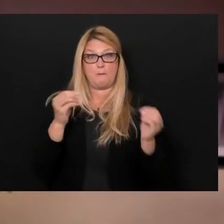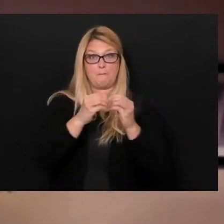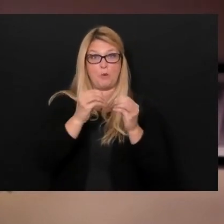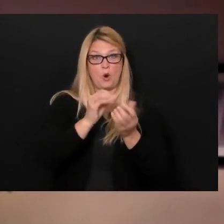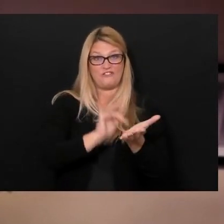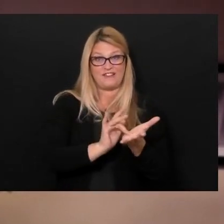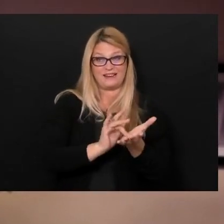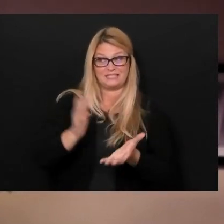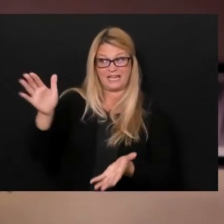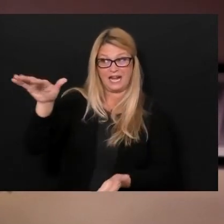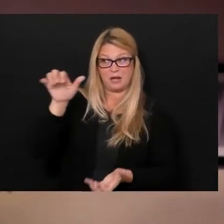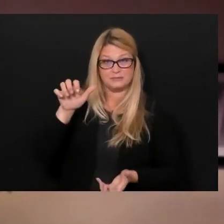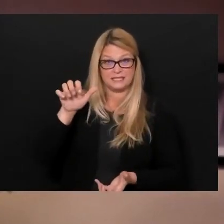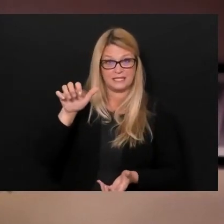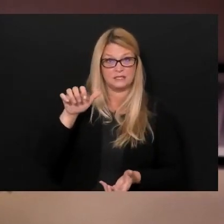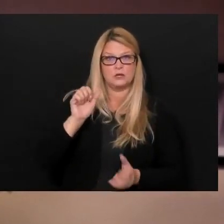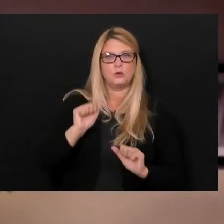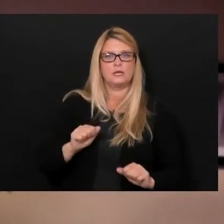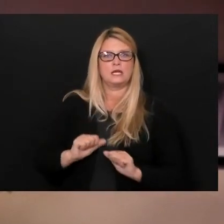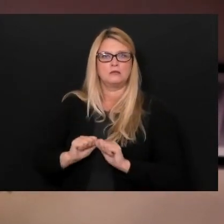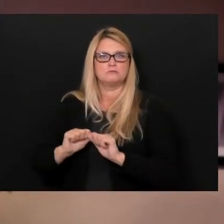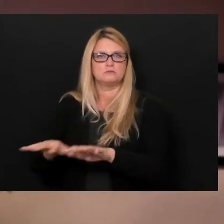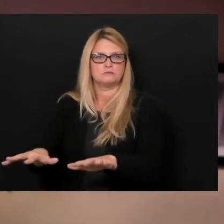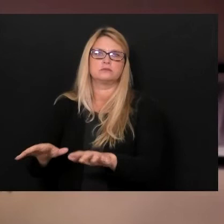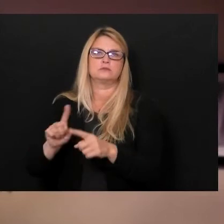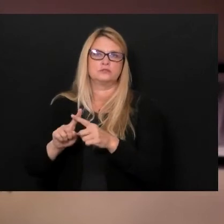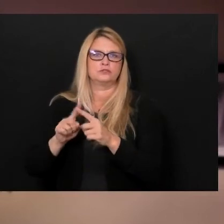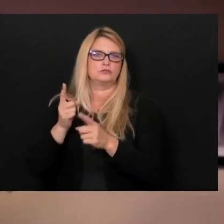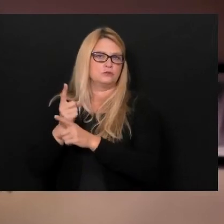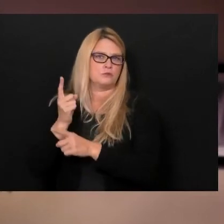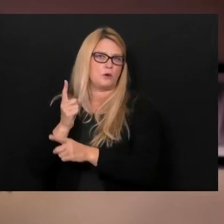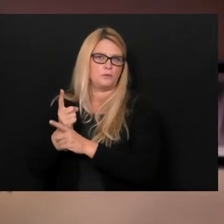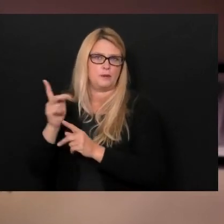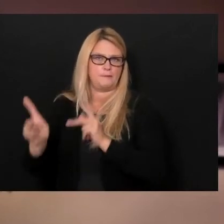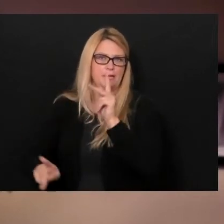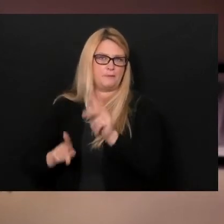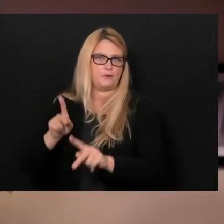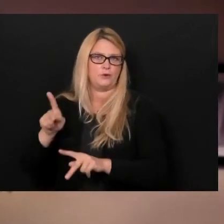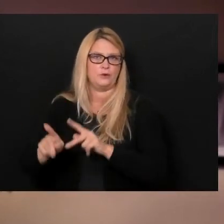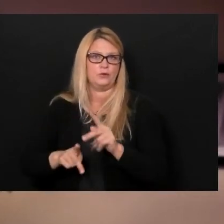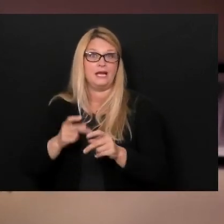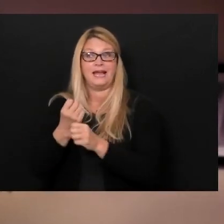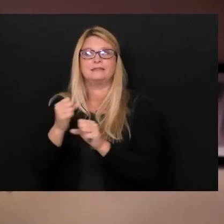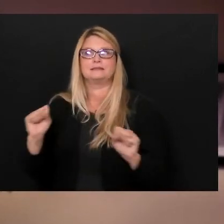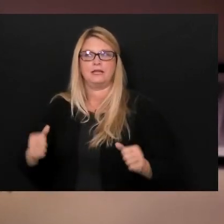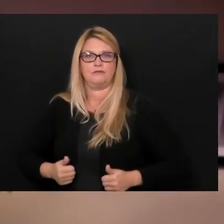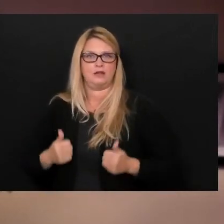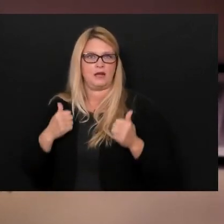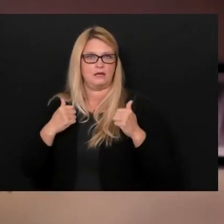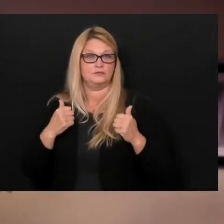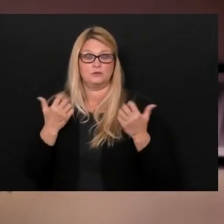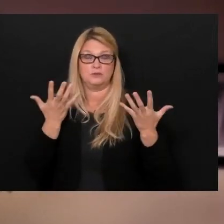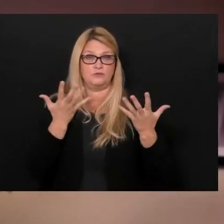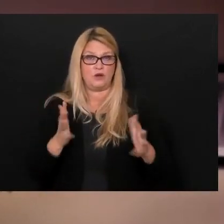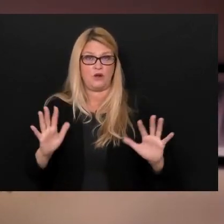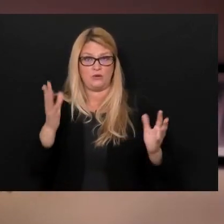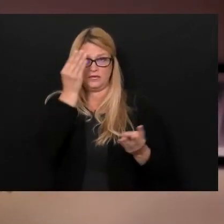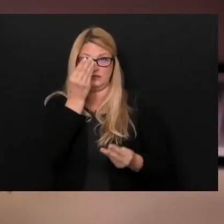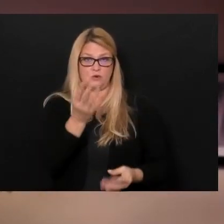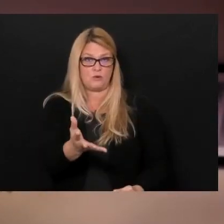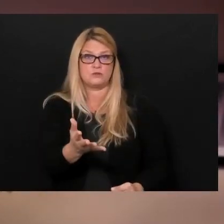so that we can maintain that vital capacity, infrastructure, and progress, as well as save lives. Because as we've pointed out